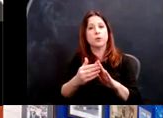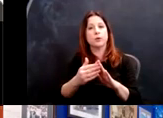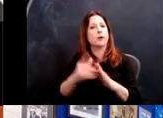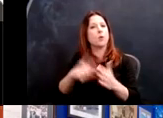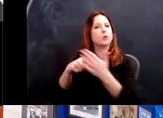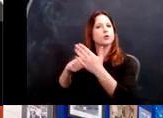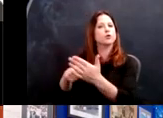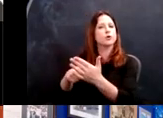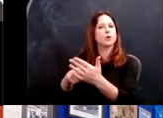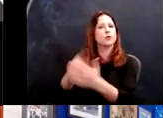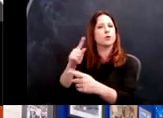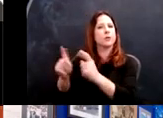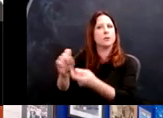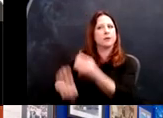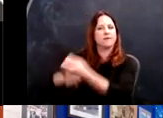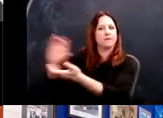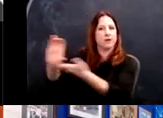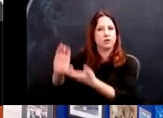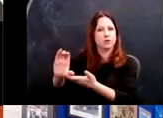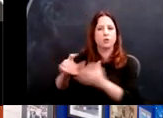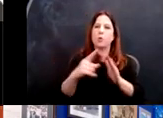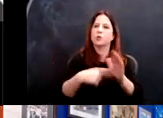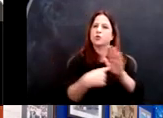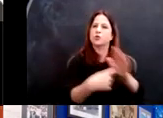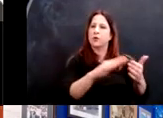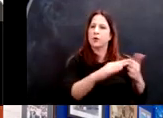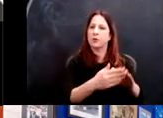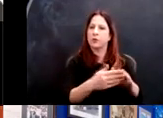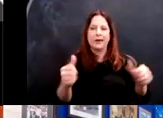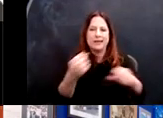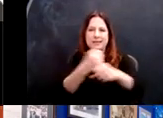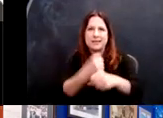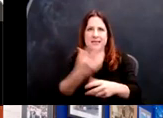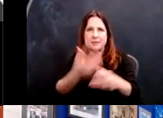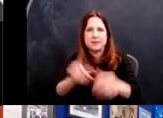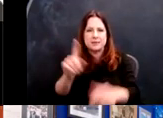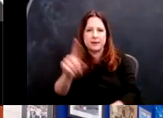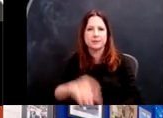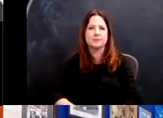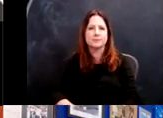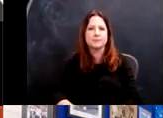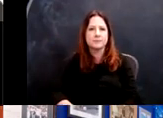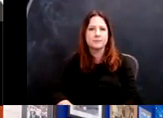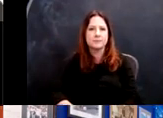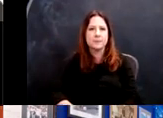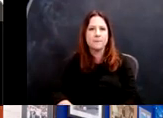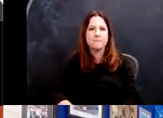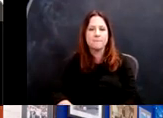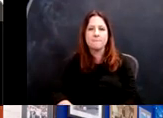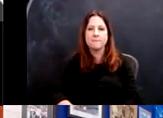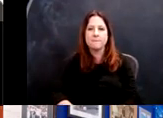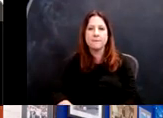to the community, what you can do? Is there anything else here missing that we should have on here?